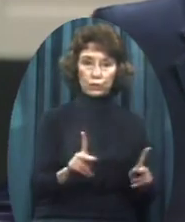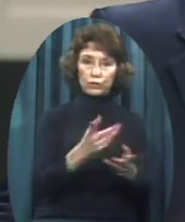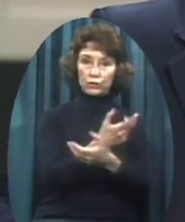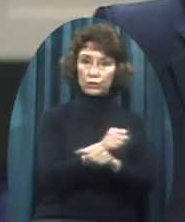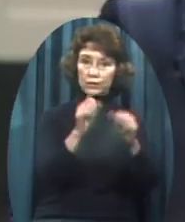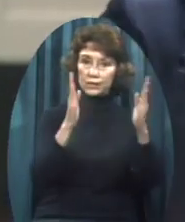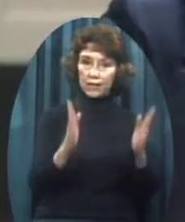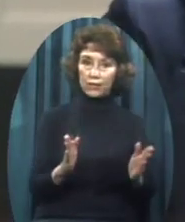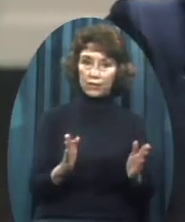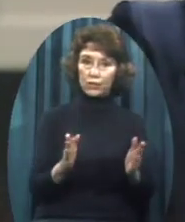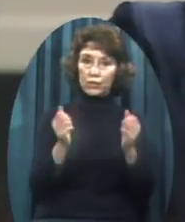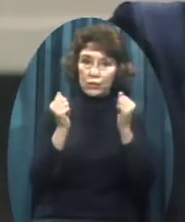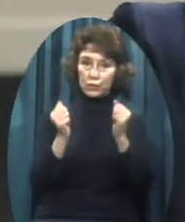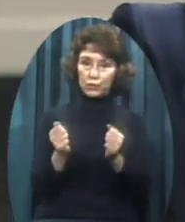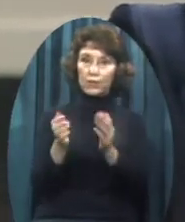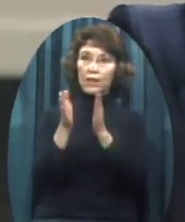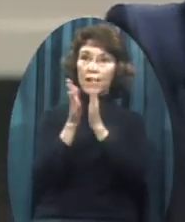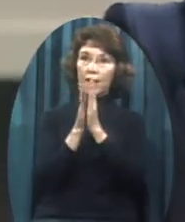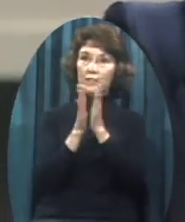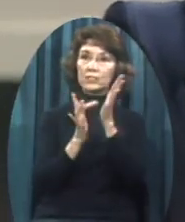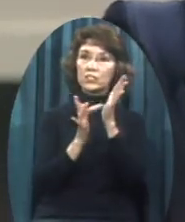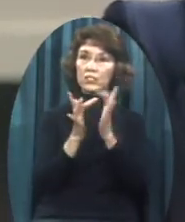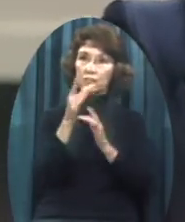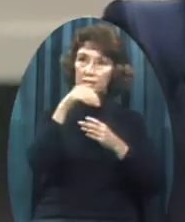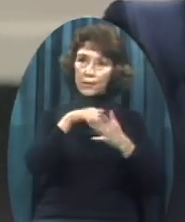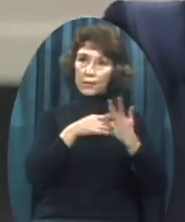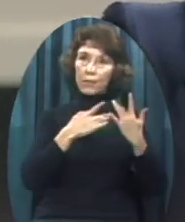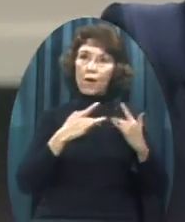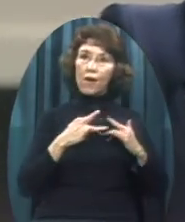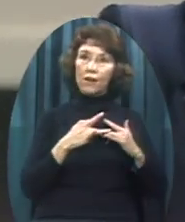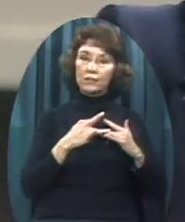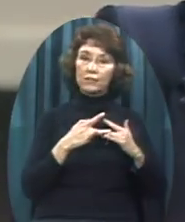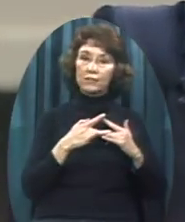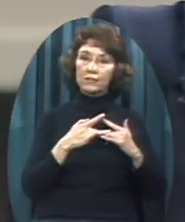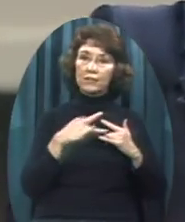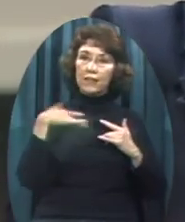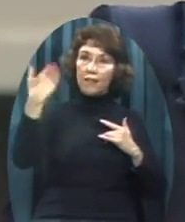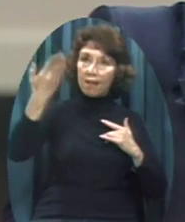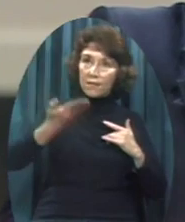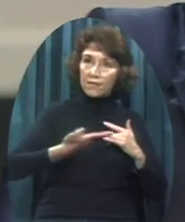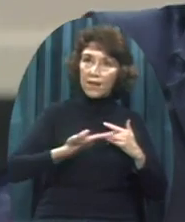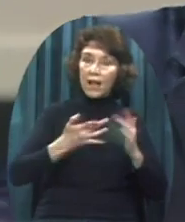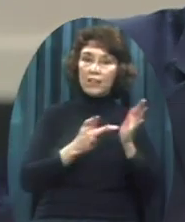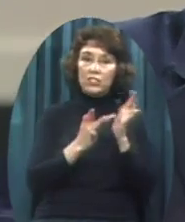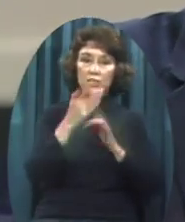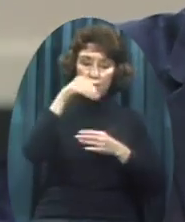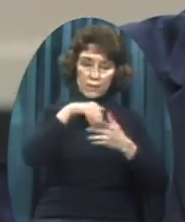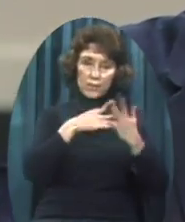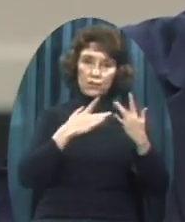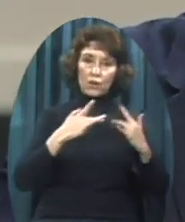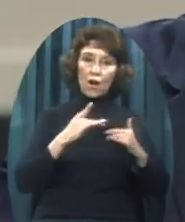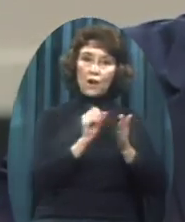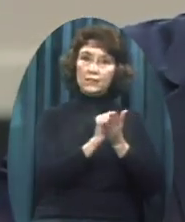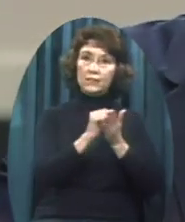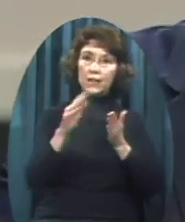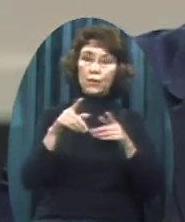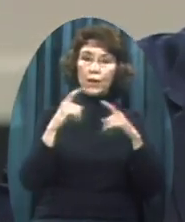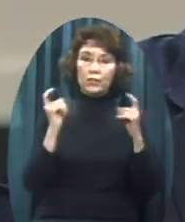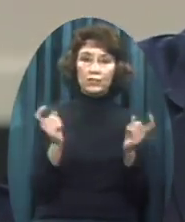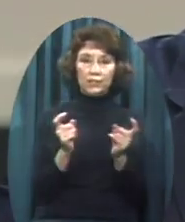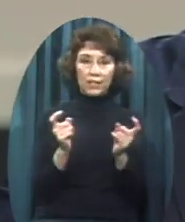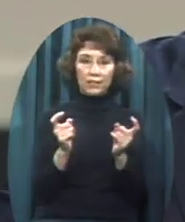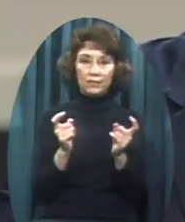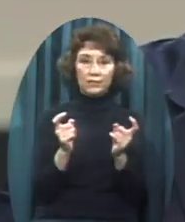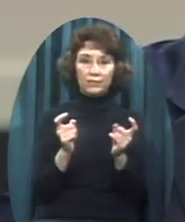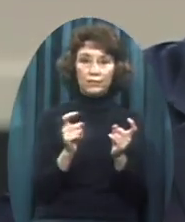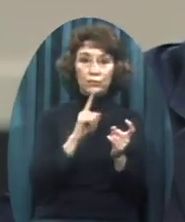bow your head and say, come into my heart, Lord Jesus. Invite Jesus into your heart. And by television, just write me and tell me of the decision